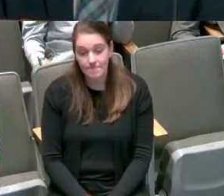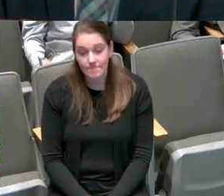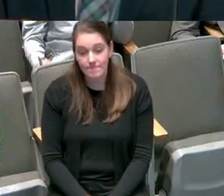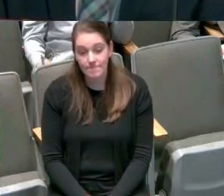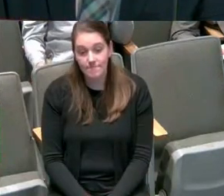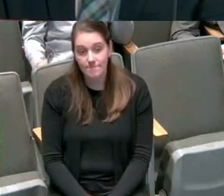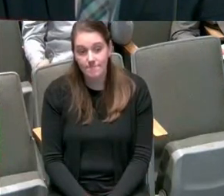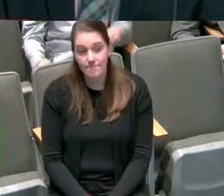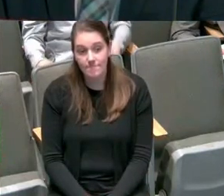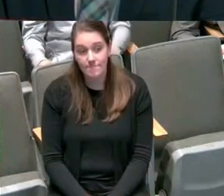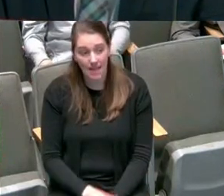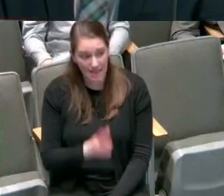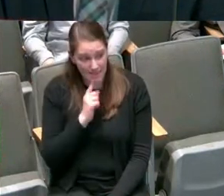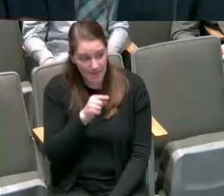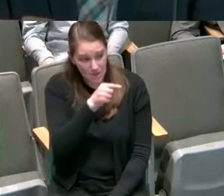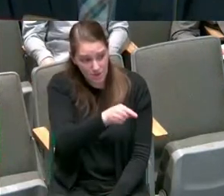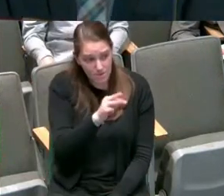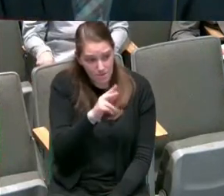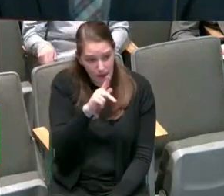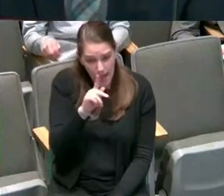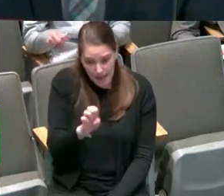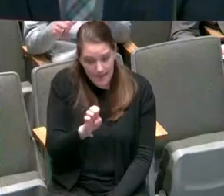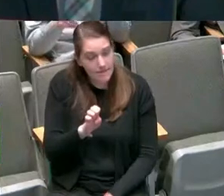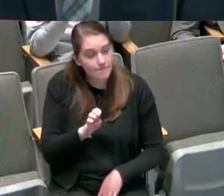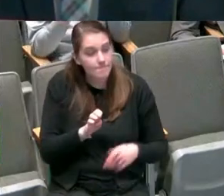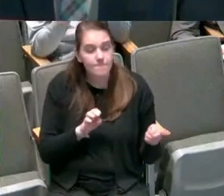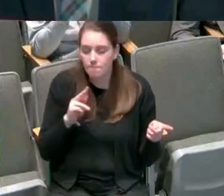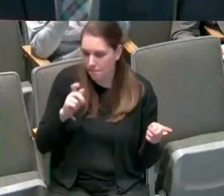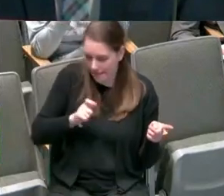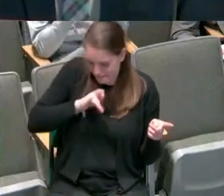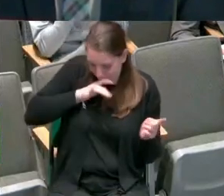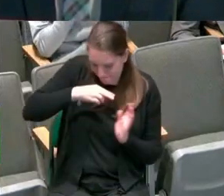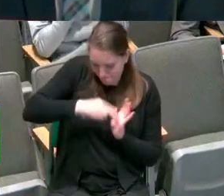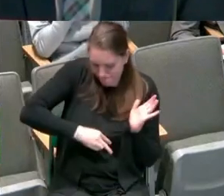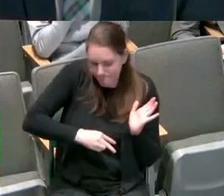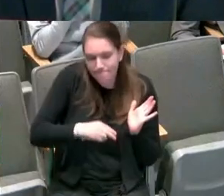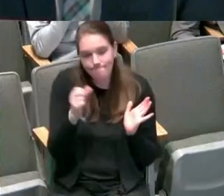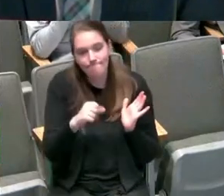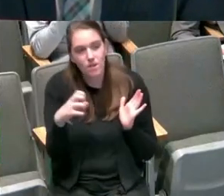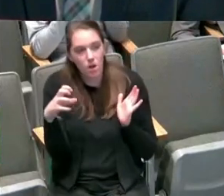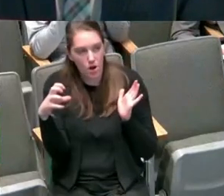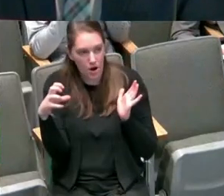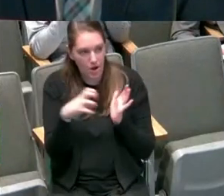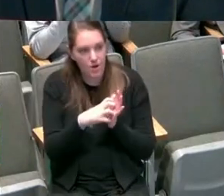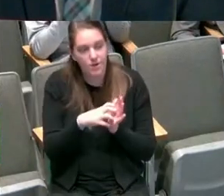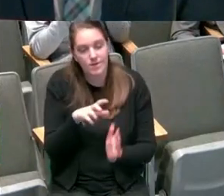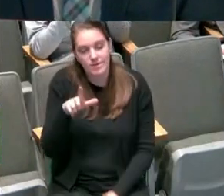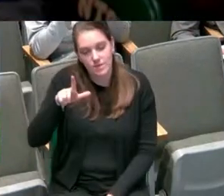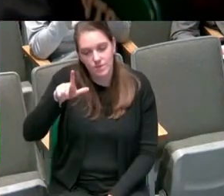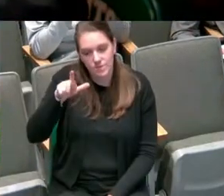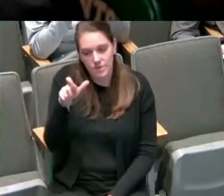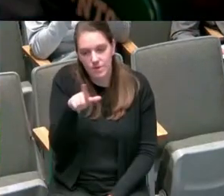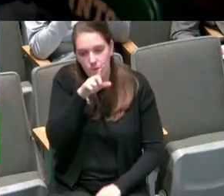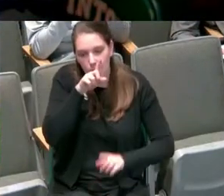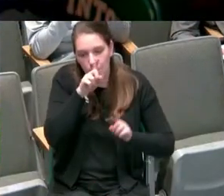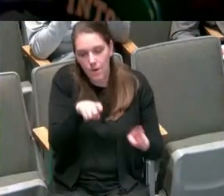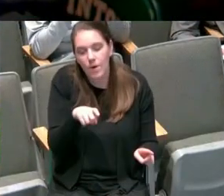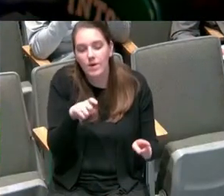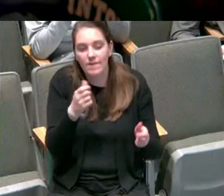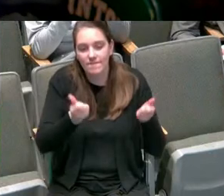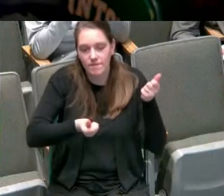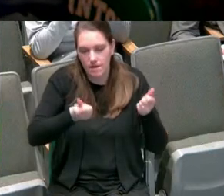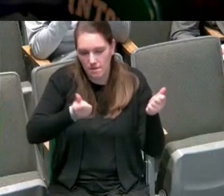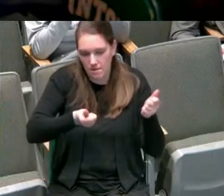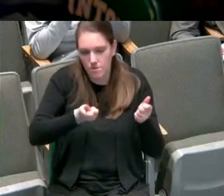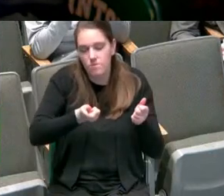I think this is you again Mike yes article 21 water department vehicle replacement we move the